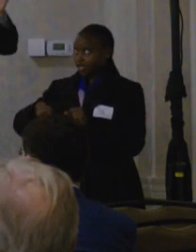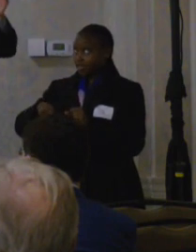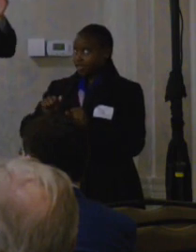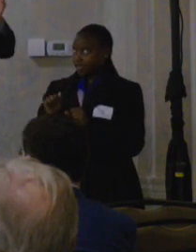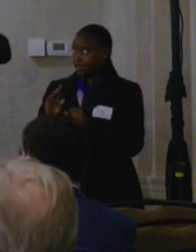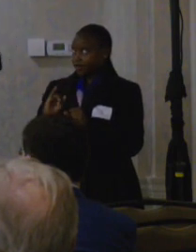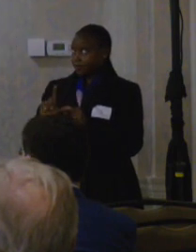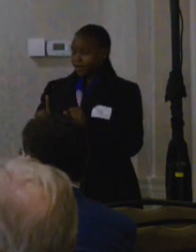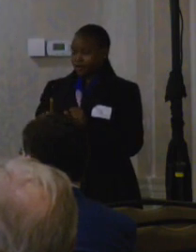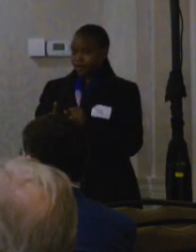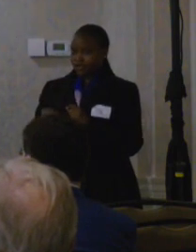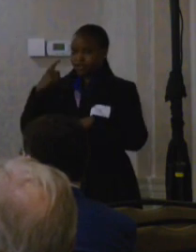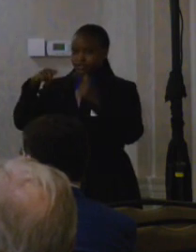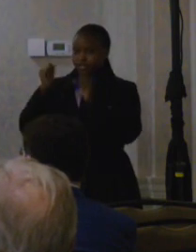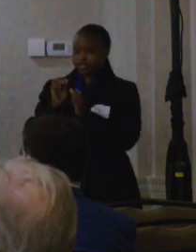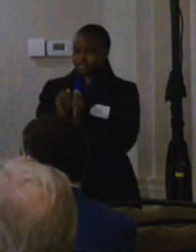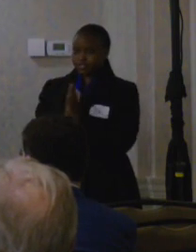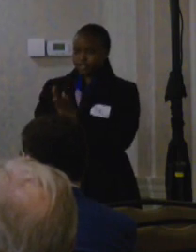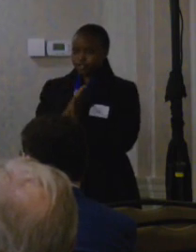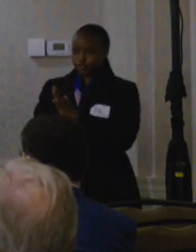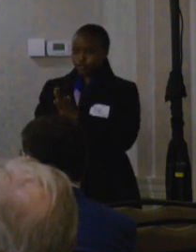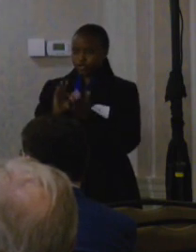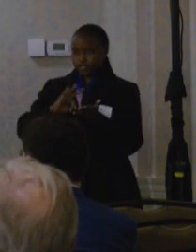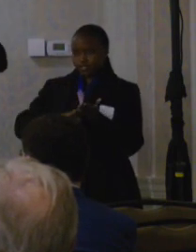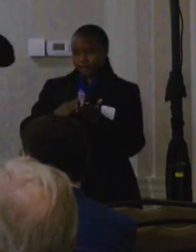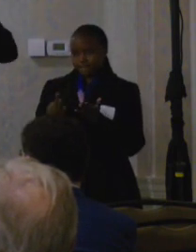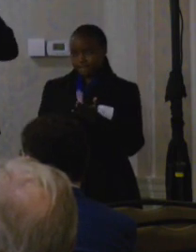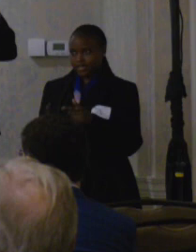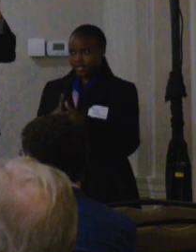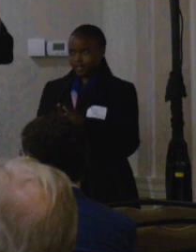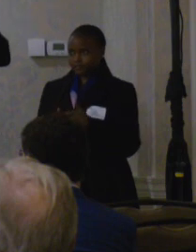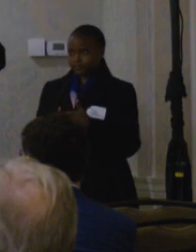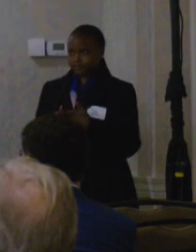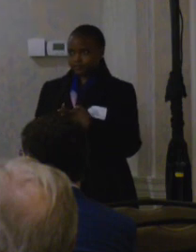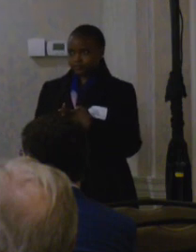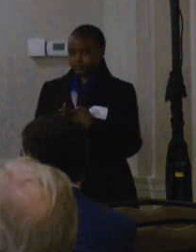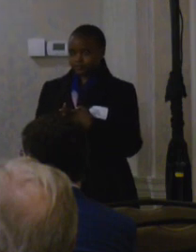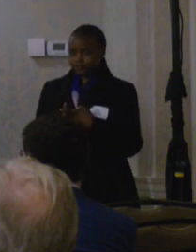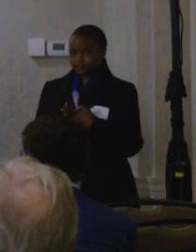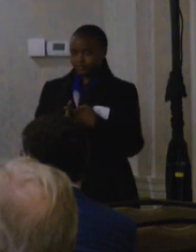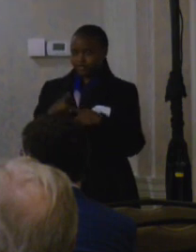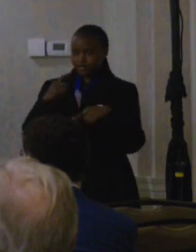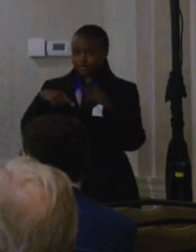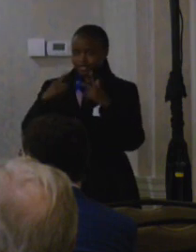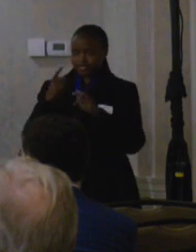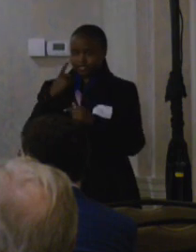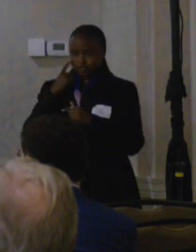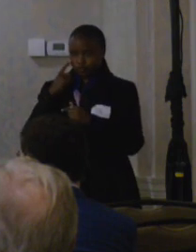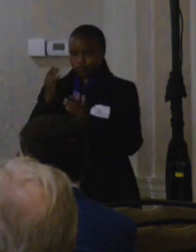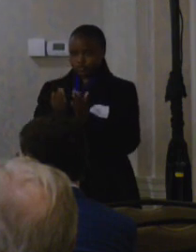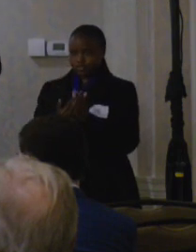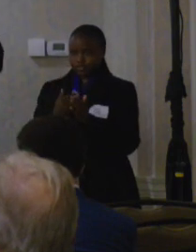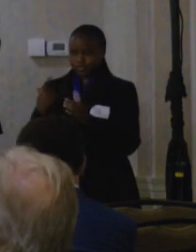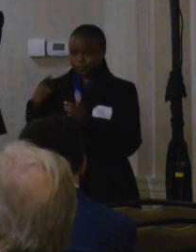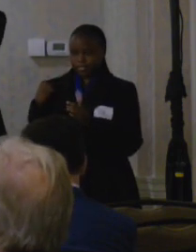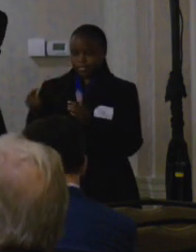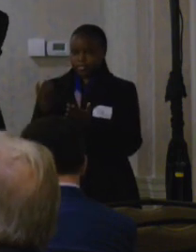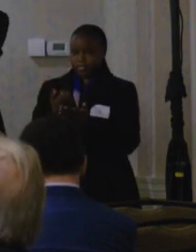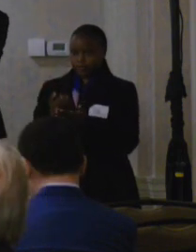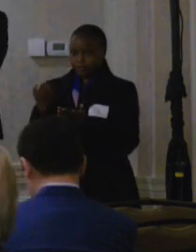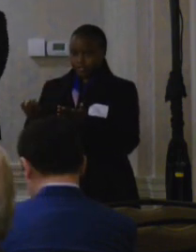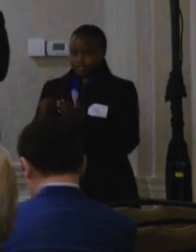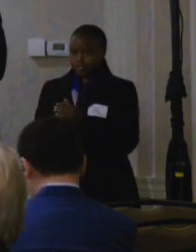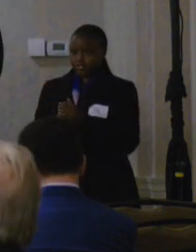couple of success stories and a couple of failures. So in terms of successes, we've seen some recent evidence, and this is